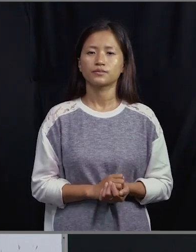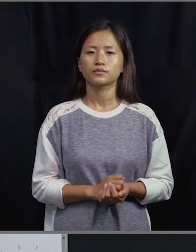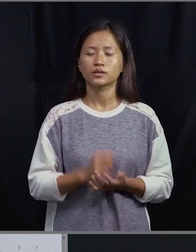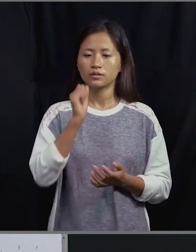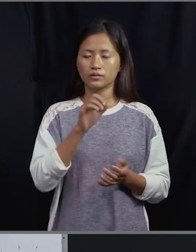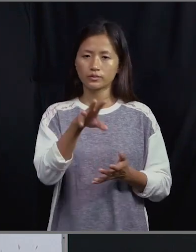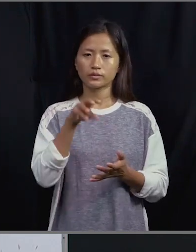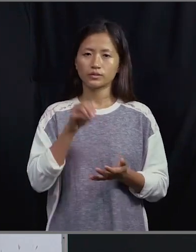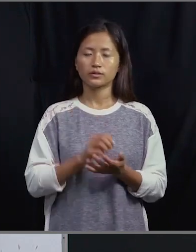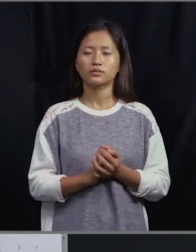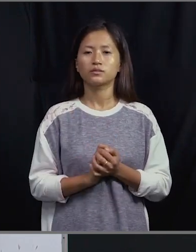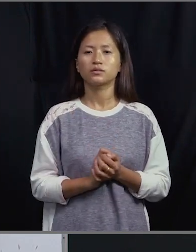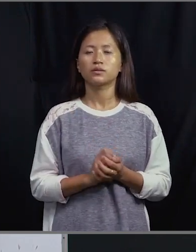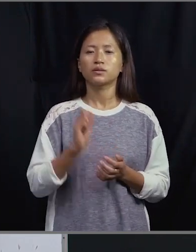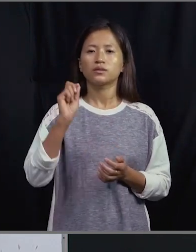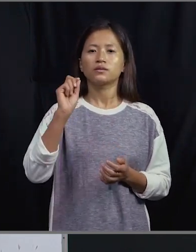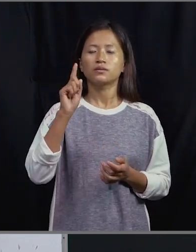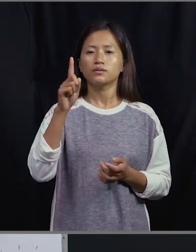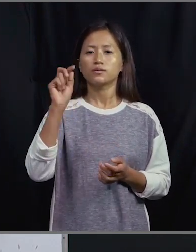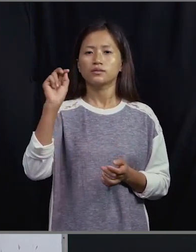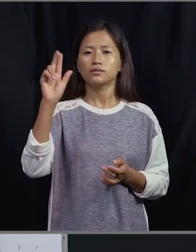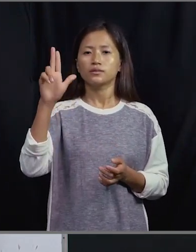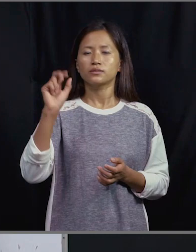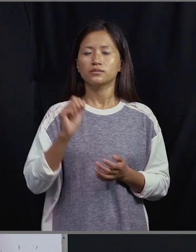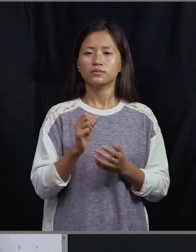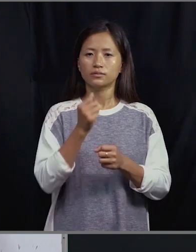So we will get 18 gram of